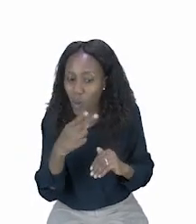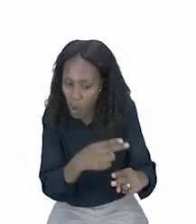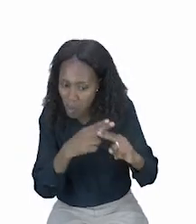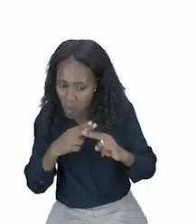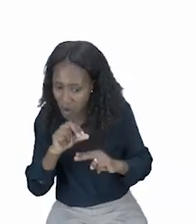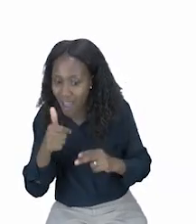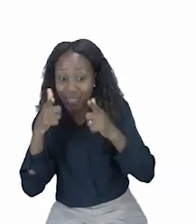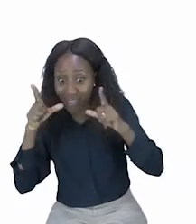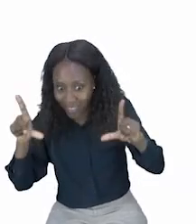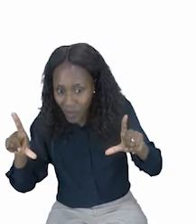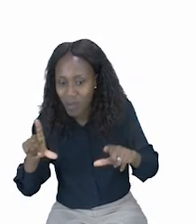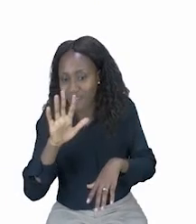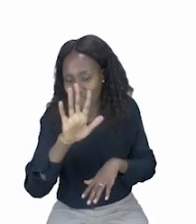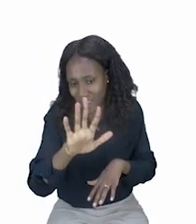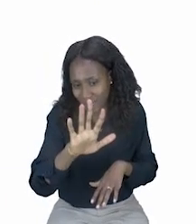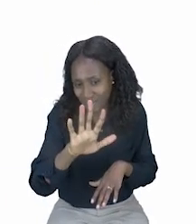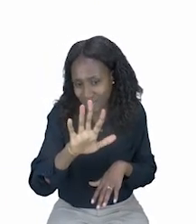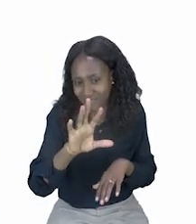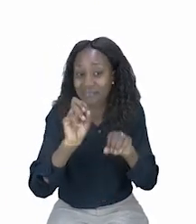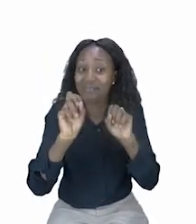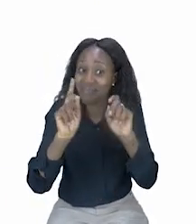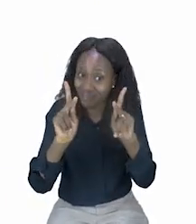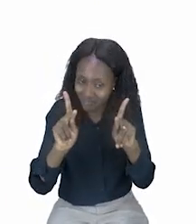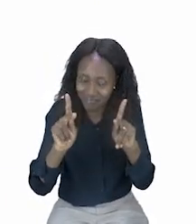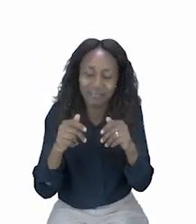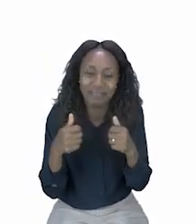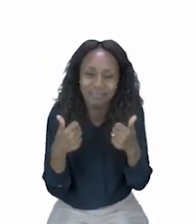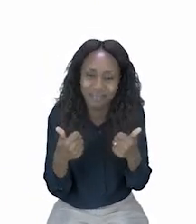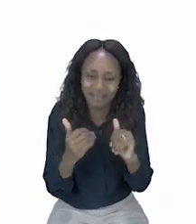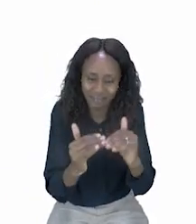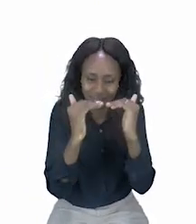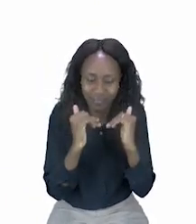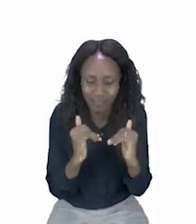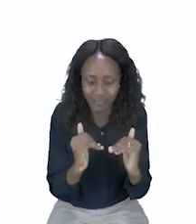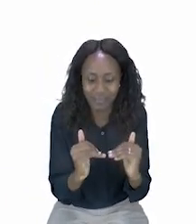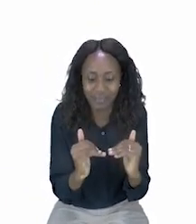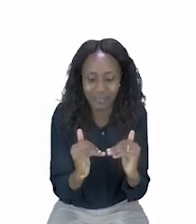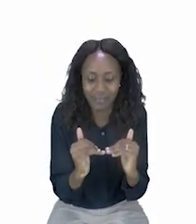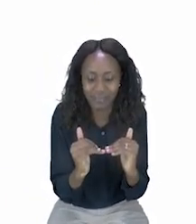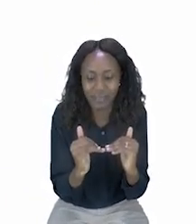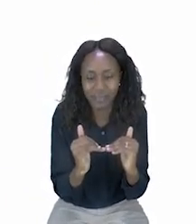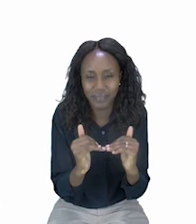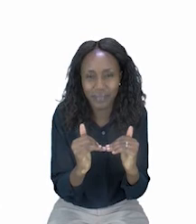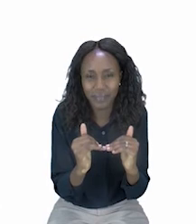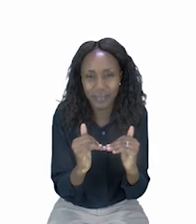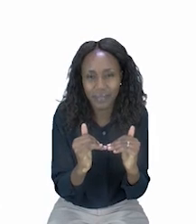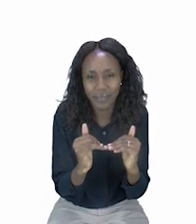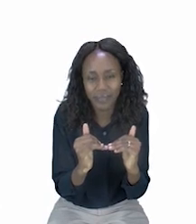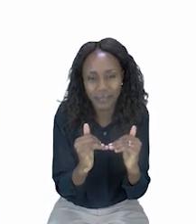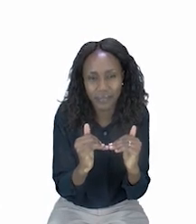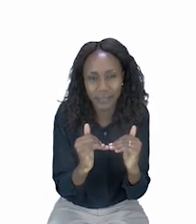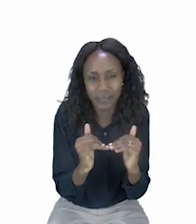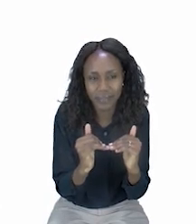about 5. I've given you a clue there. The next one that we can see is a